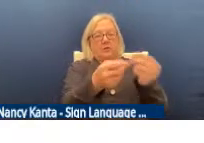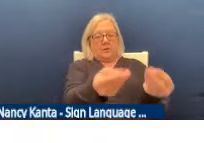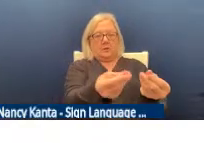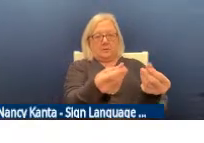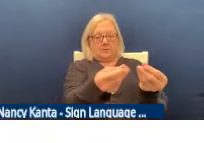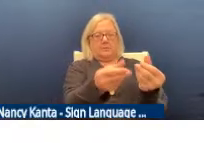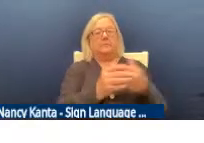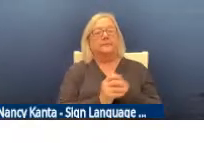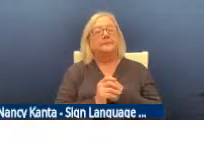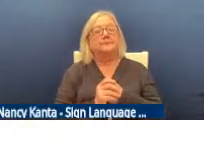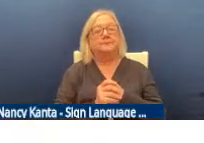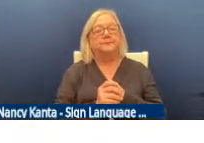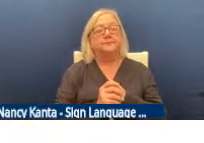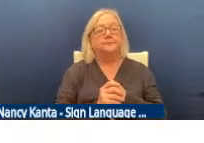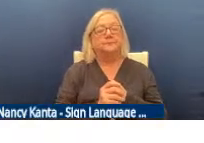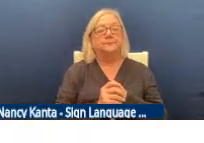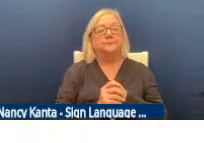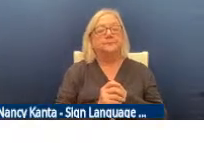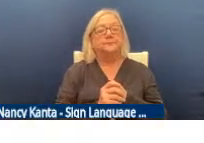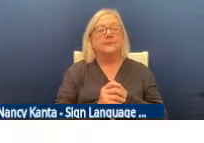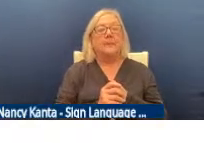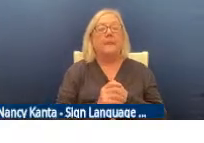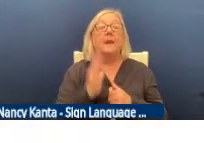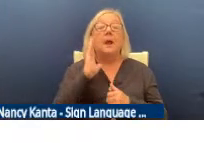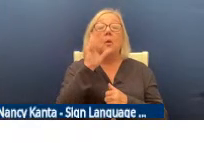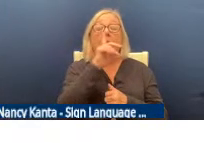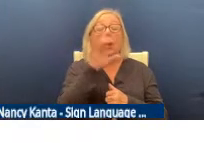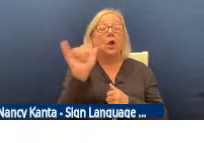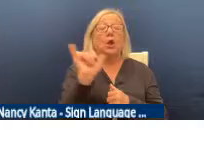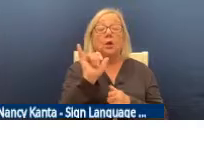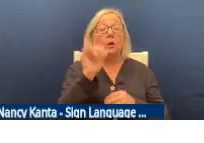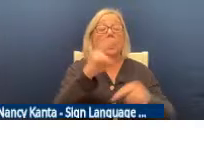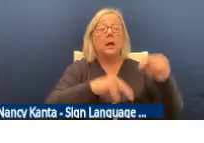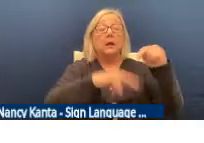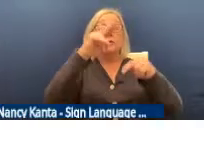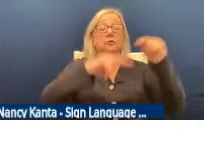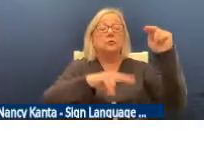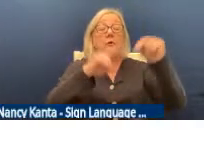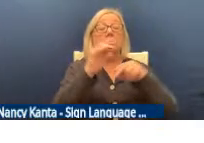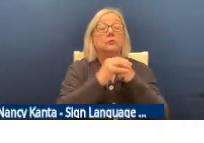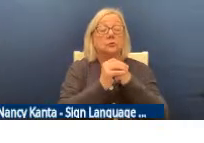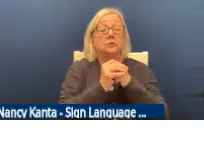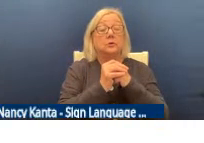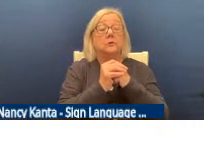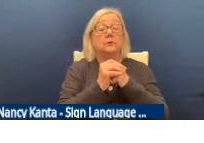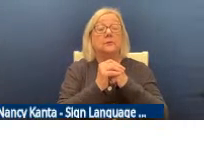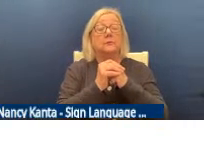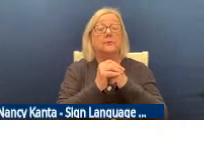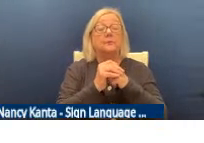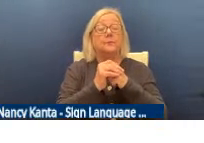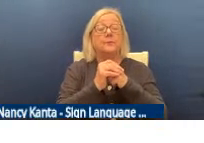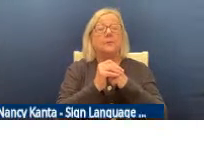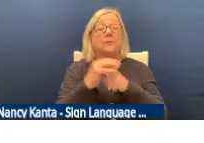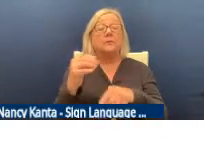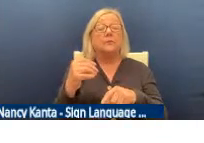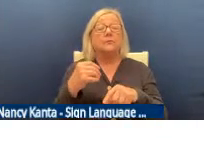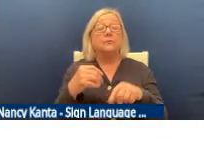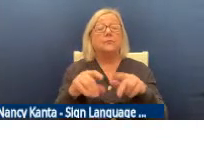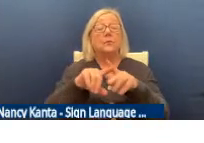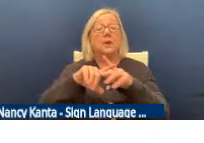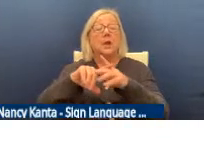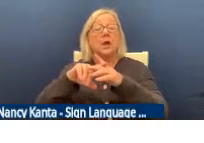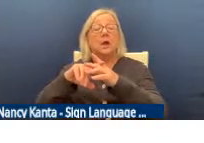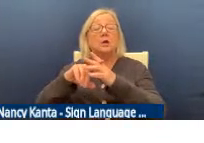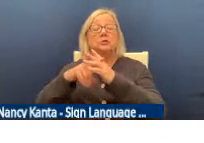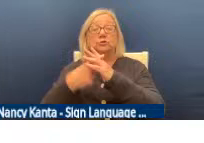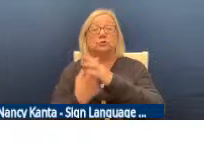this. It'll look like construction. We have Keller North America that's starting the work, installing 3 different types of ground improvements on